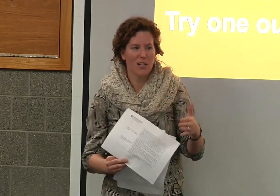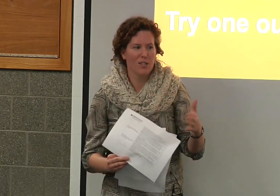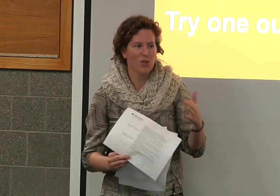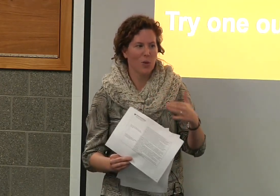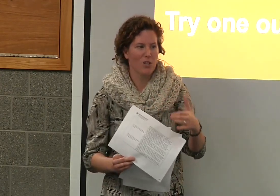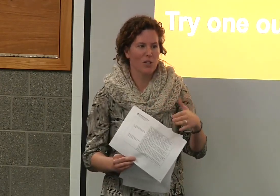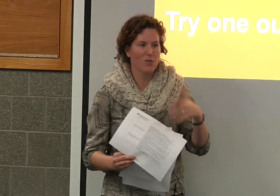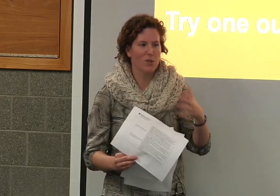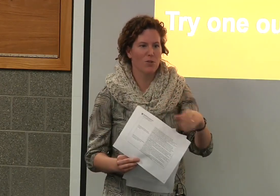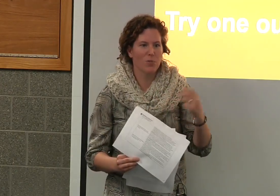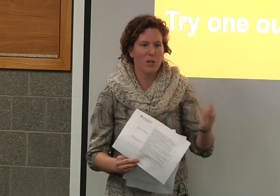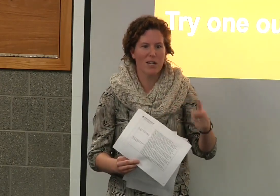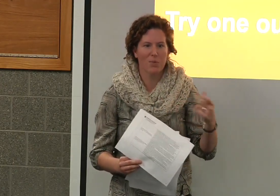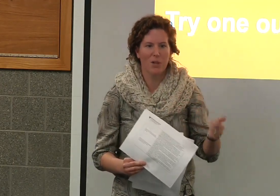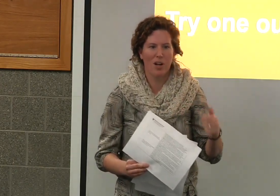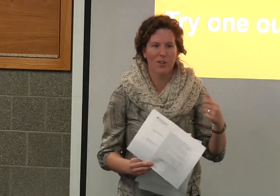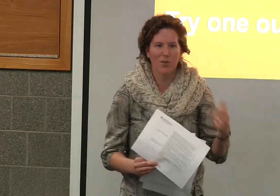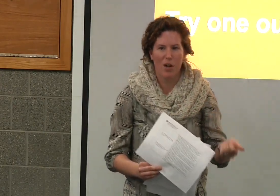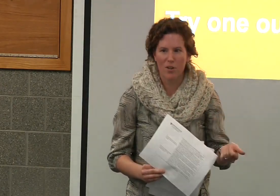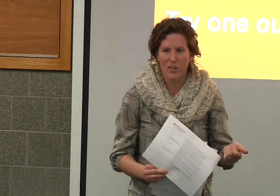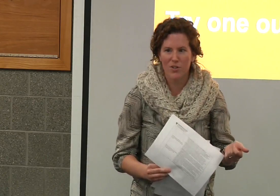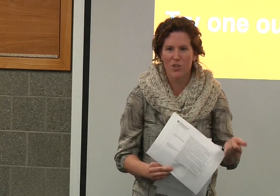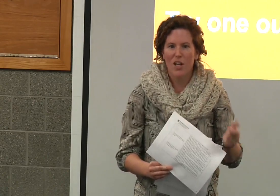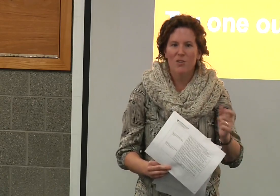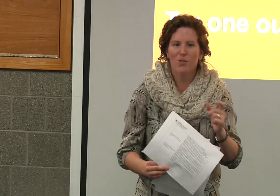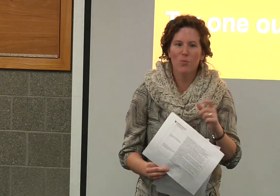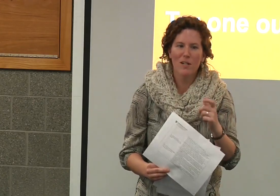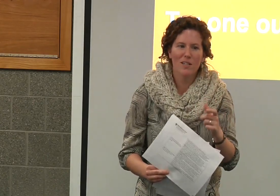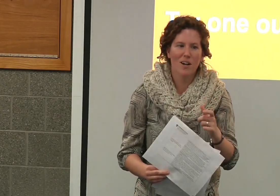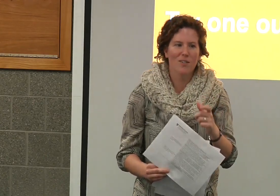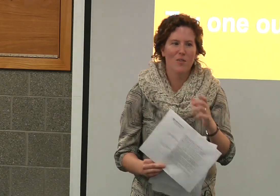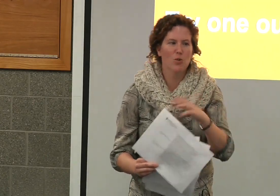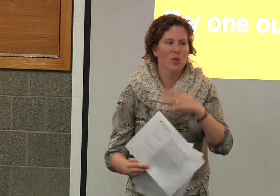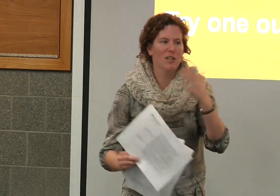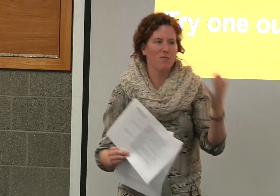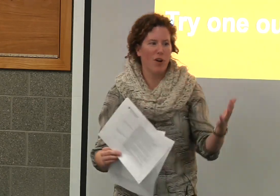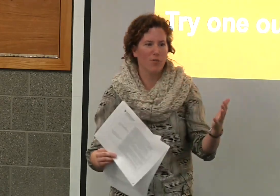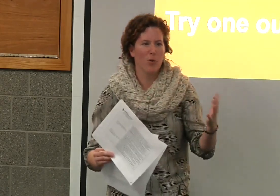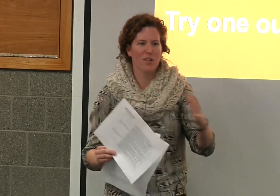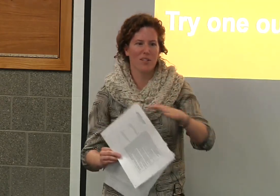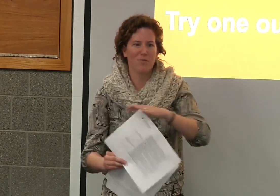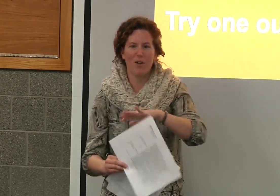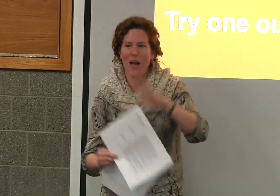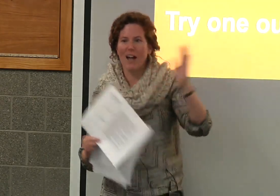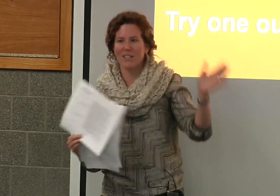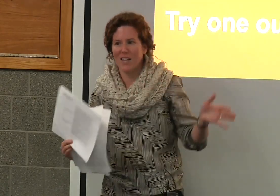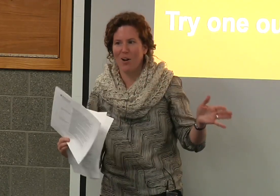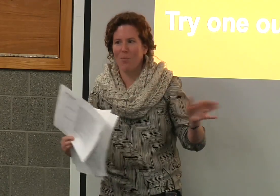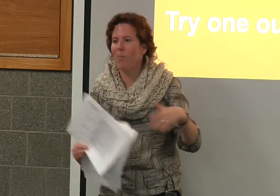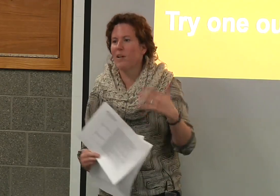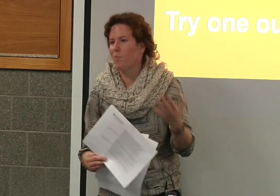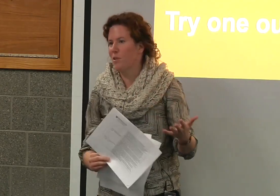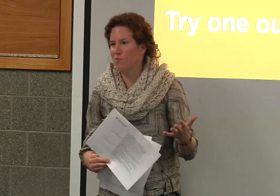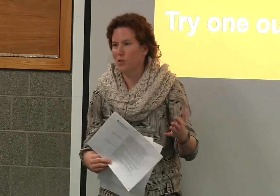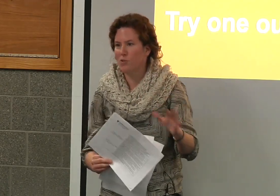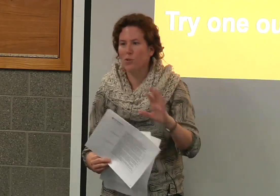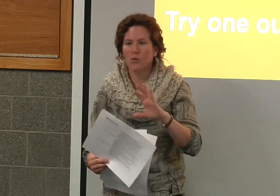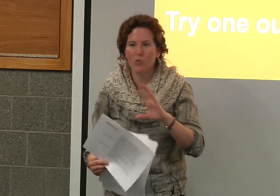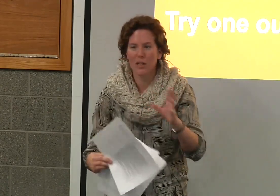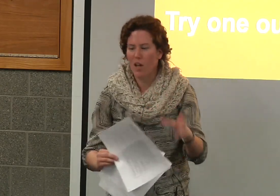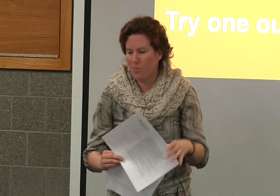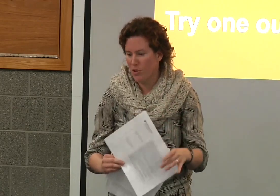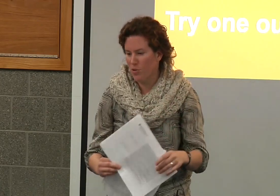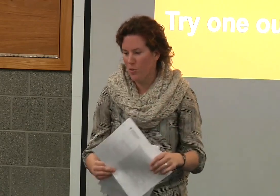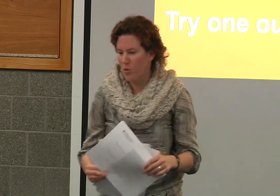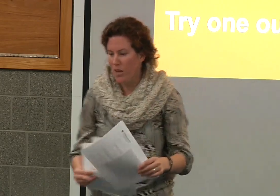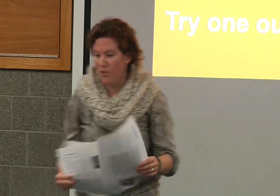these low-stakes situations for students to practice applying their knowledge. So you might decide that these really involved ones that involve acting out might not be for